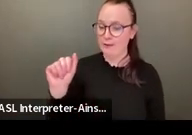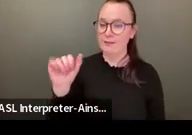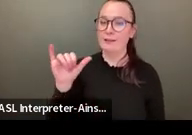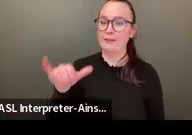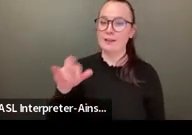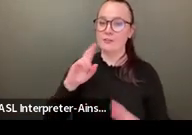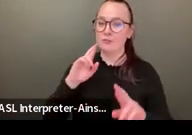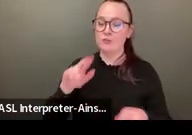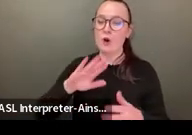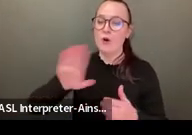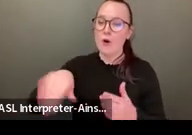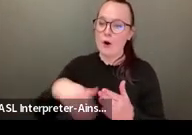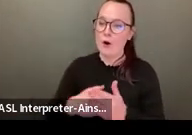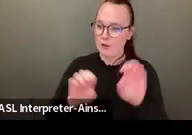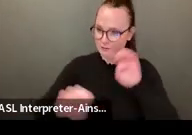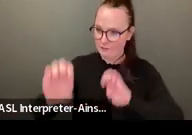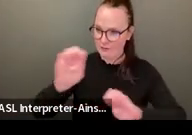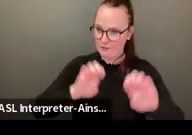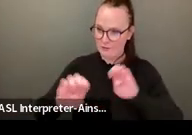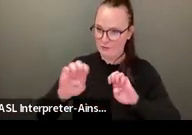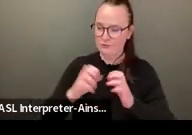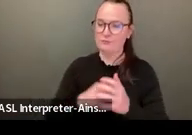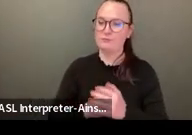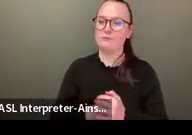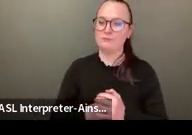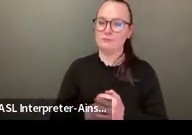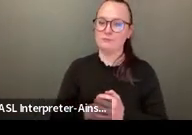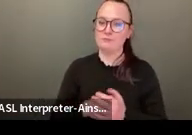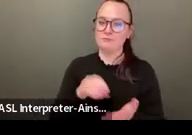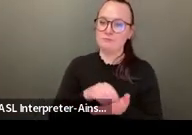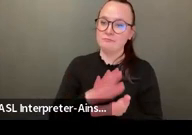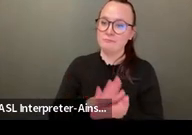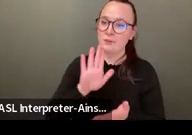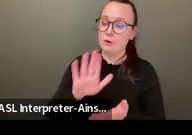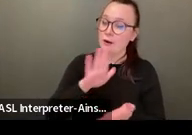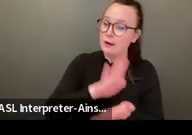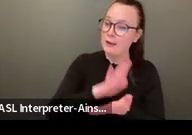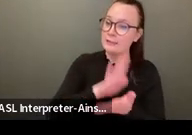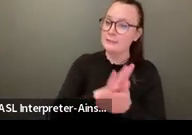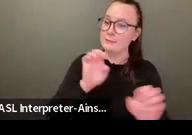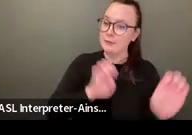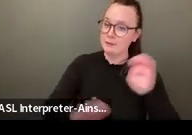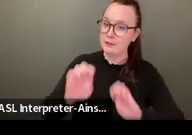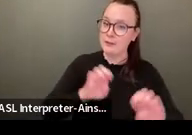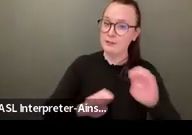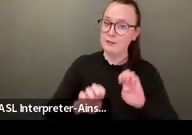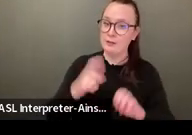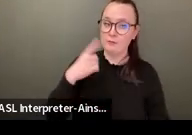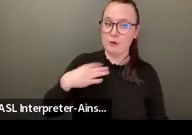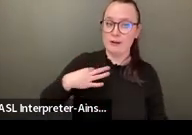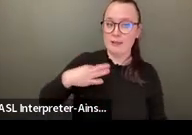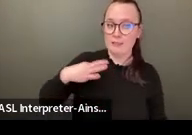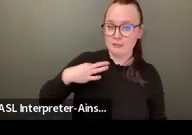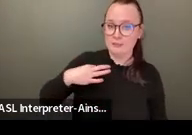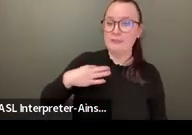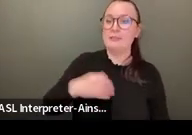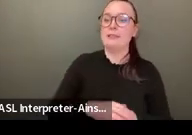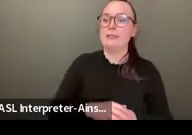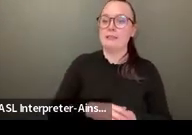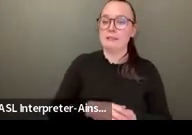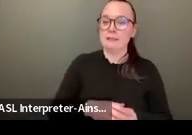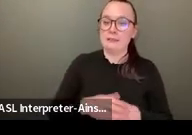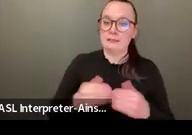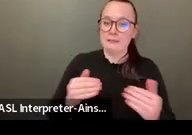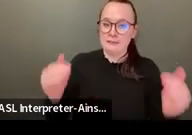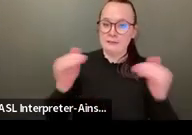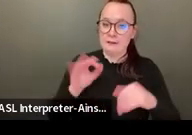all evaluations. So you're going to put your academic evaluations that were used for eligibility, functional